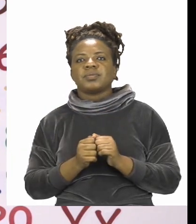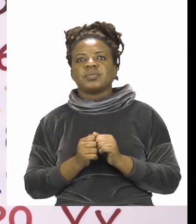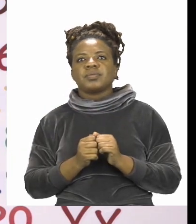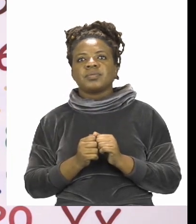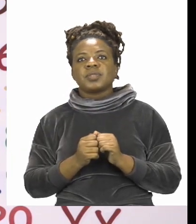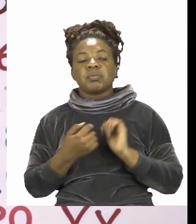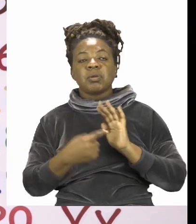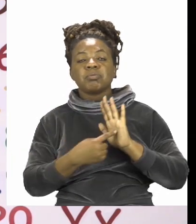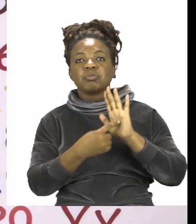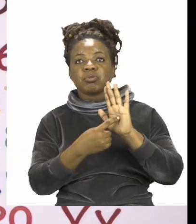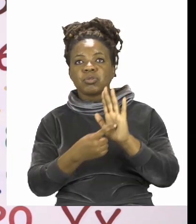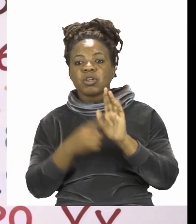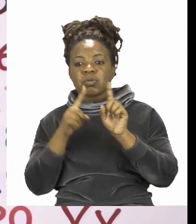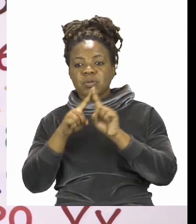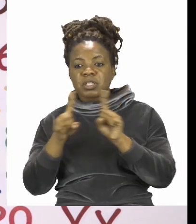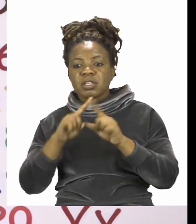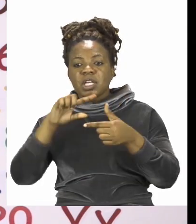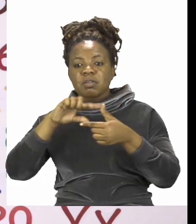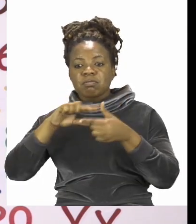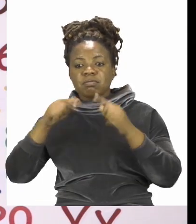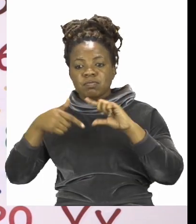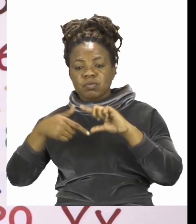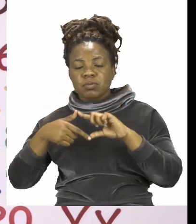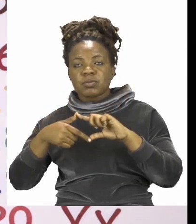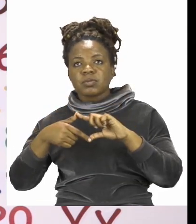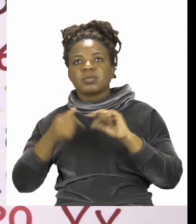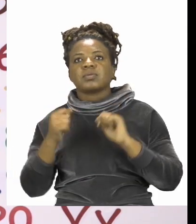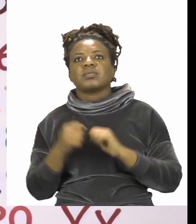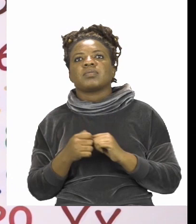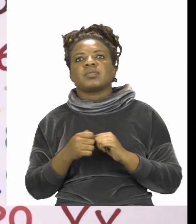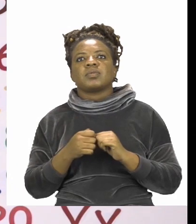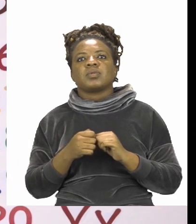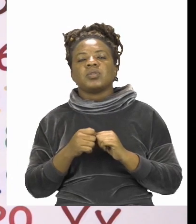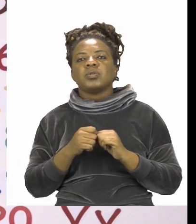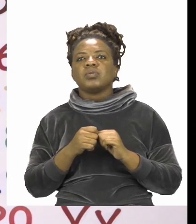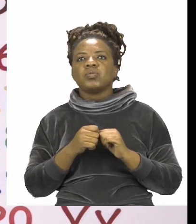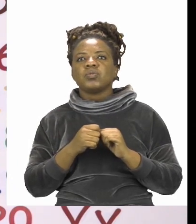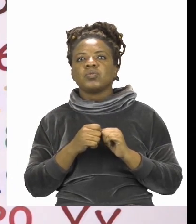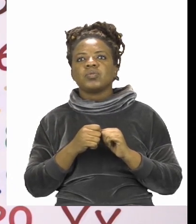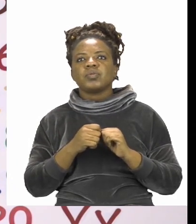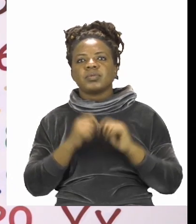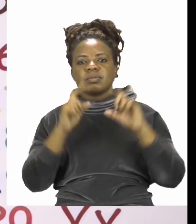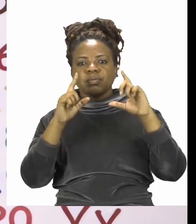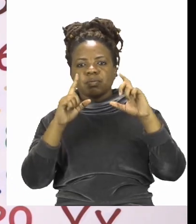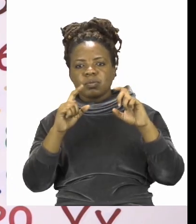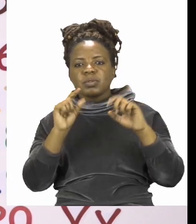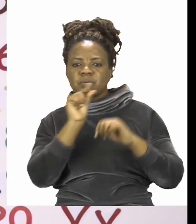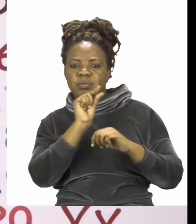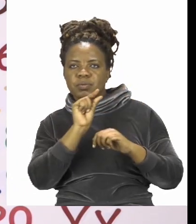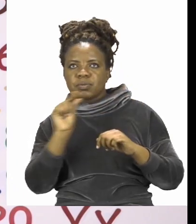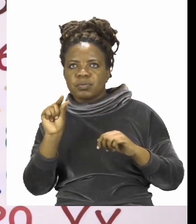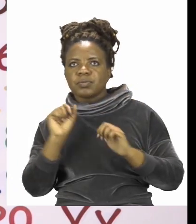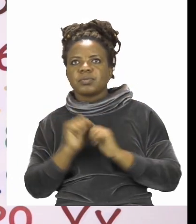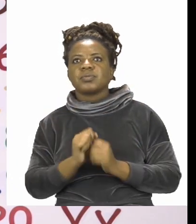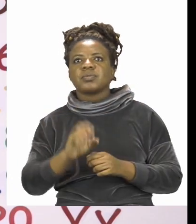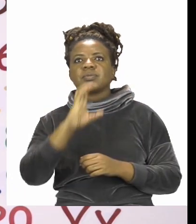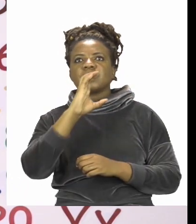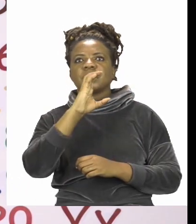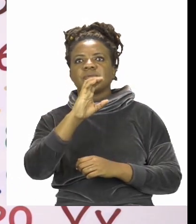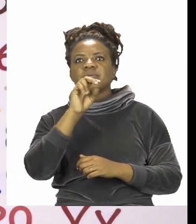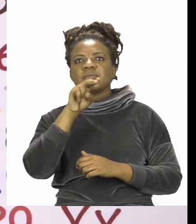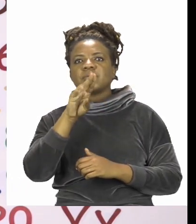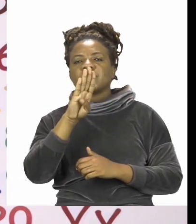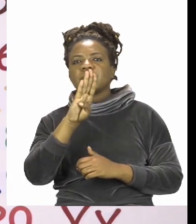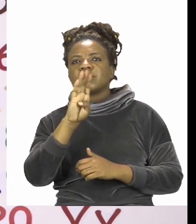doing this so that you can understand and also pronounce the words correctly. This one is a